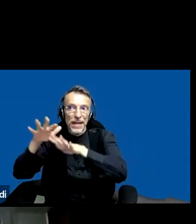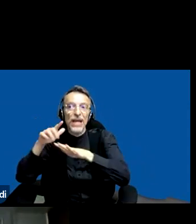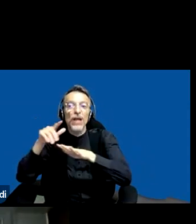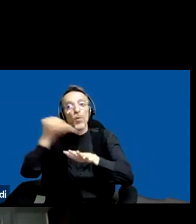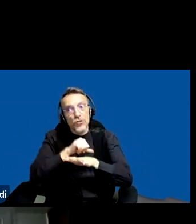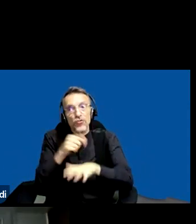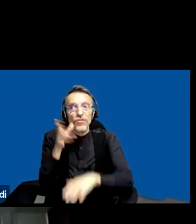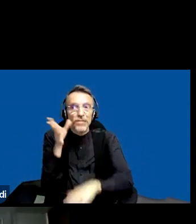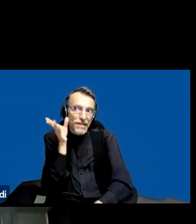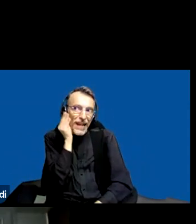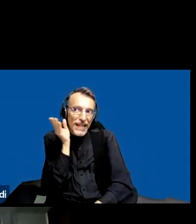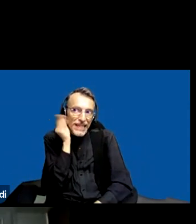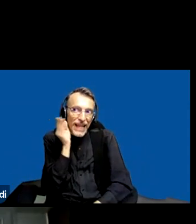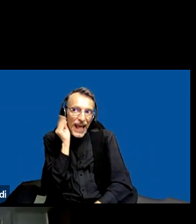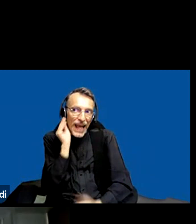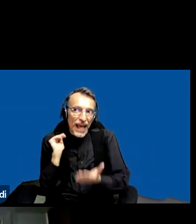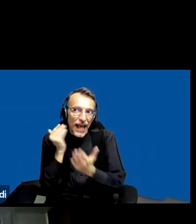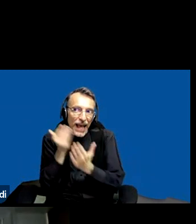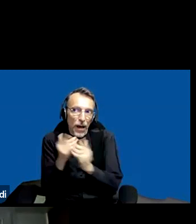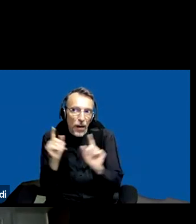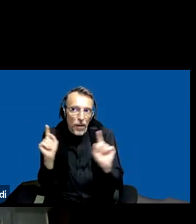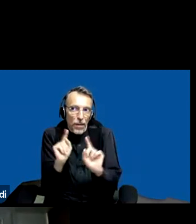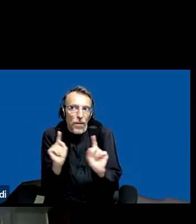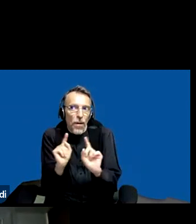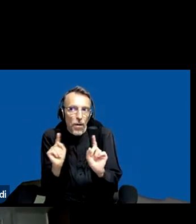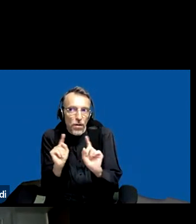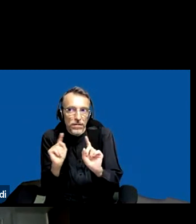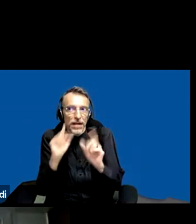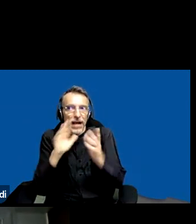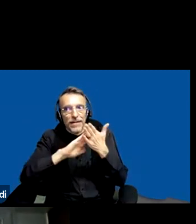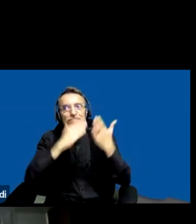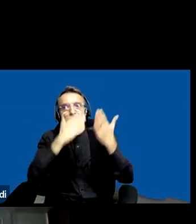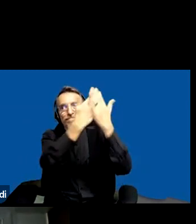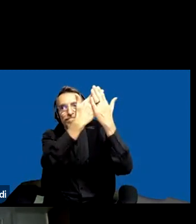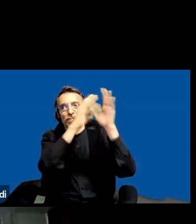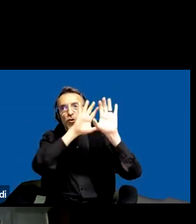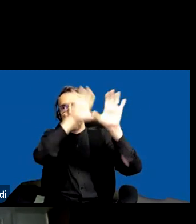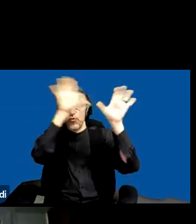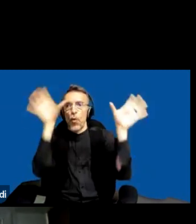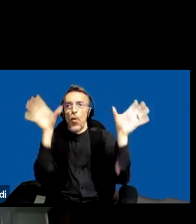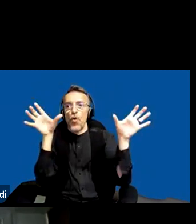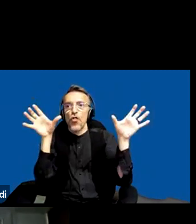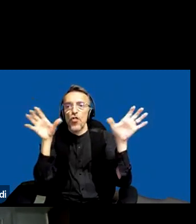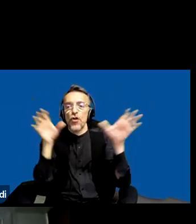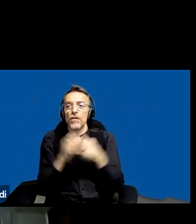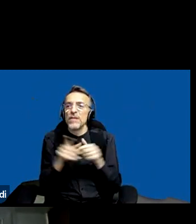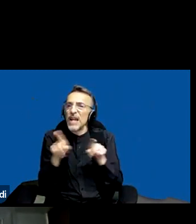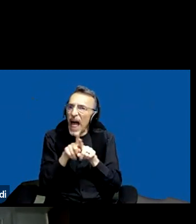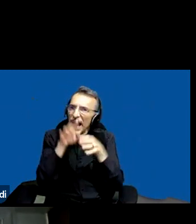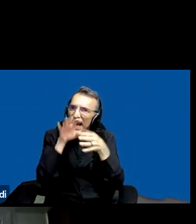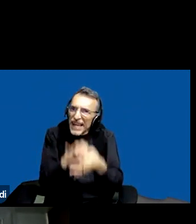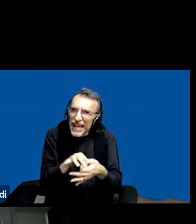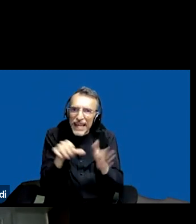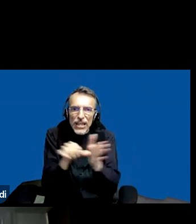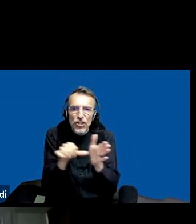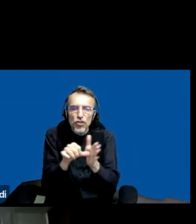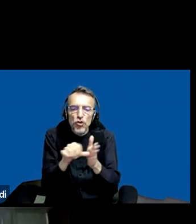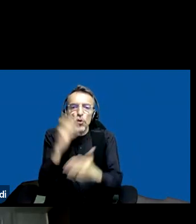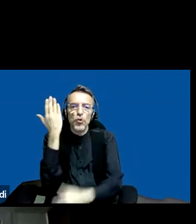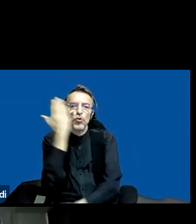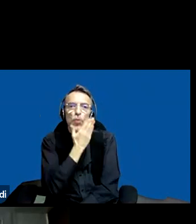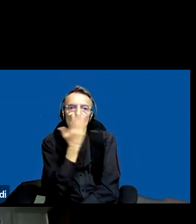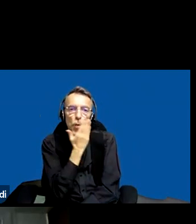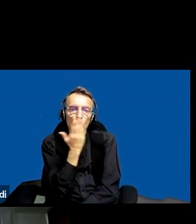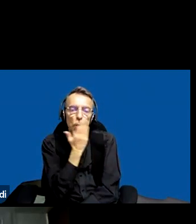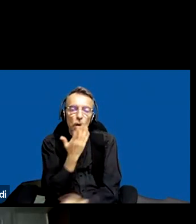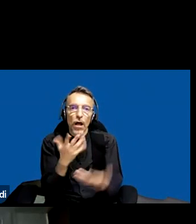to. And I think that, you know, there's the whole issue around schooling. I do think it's come as such a